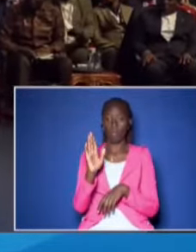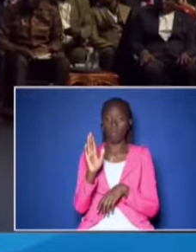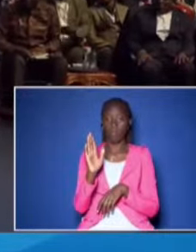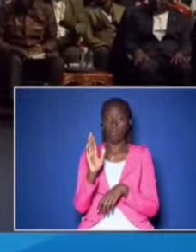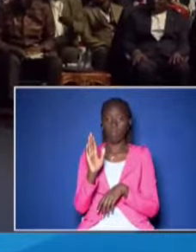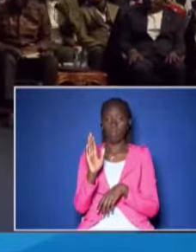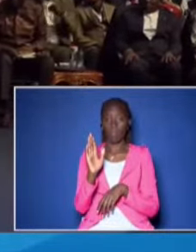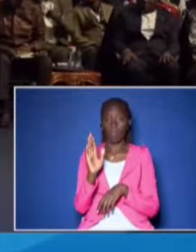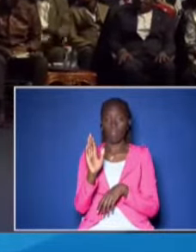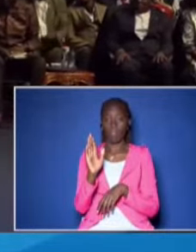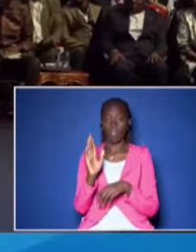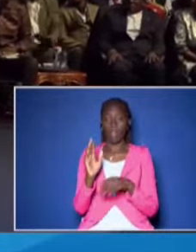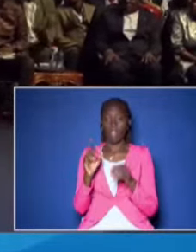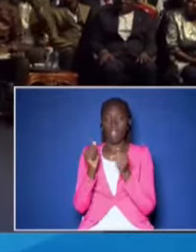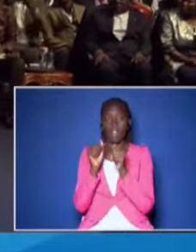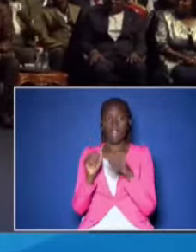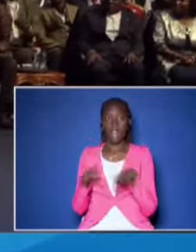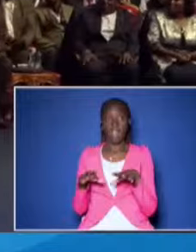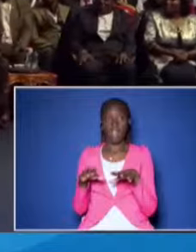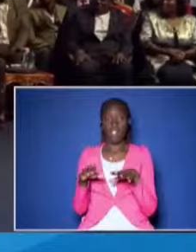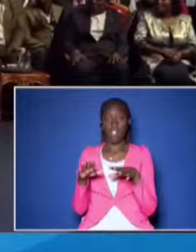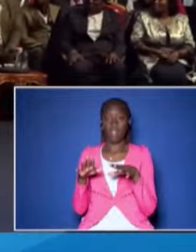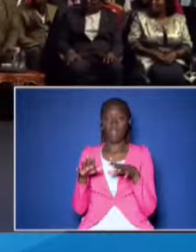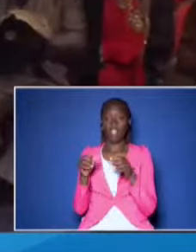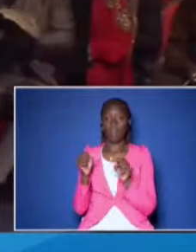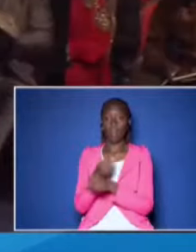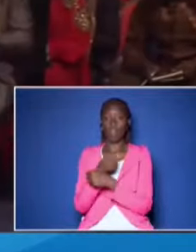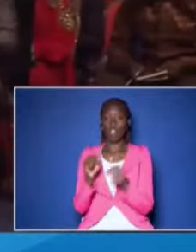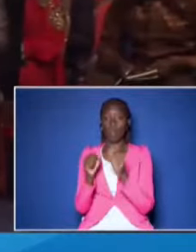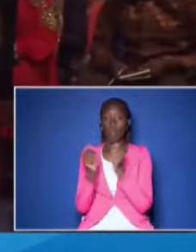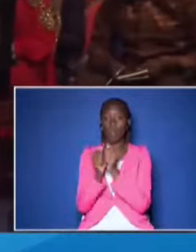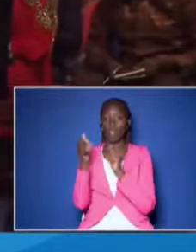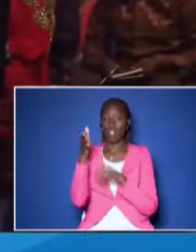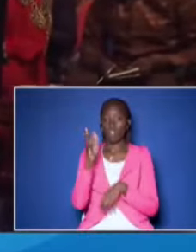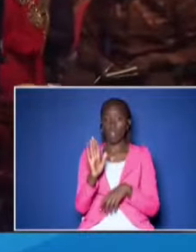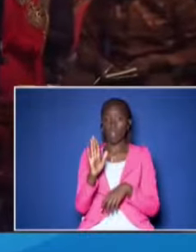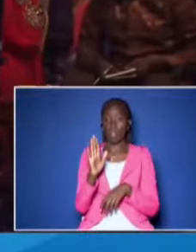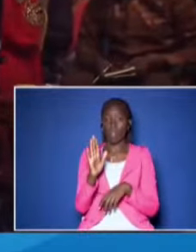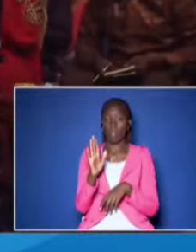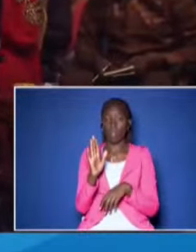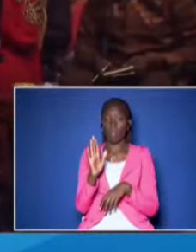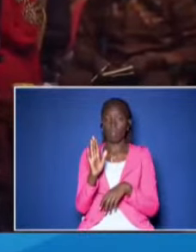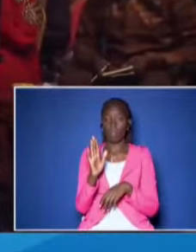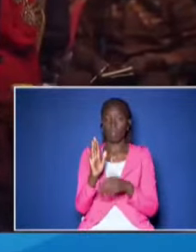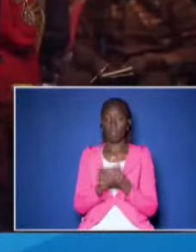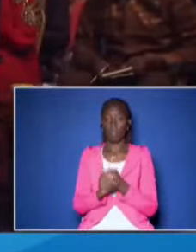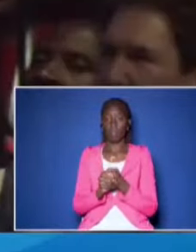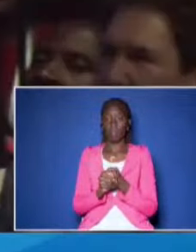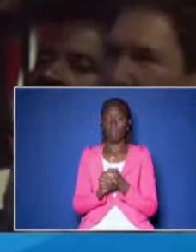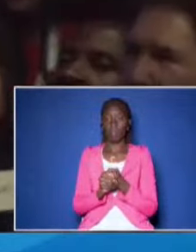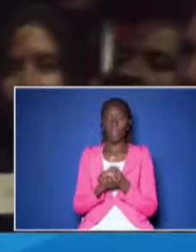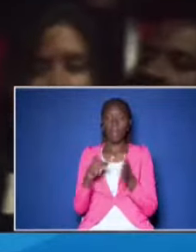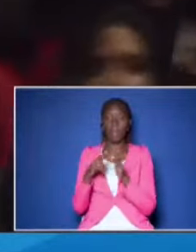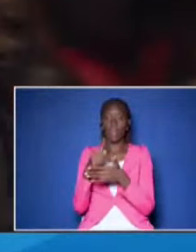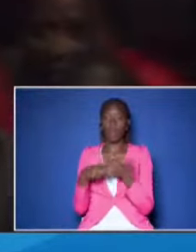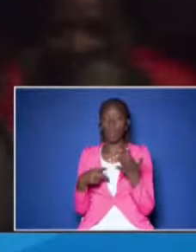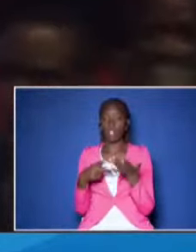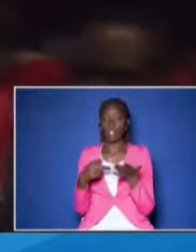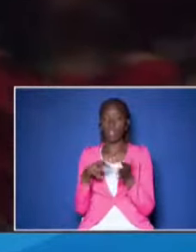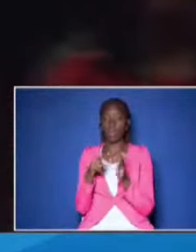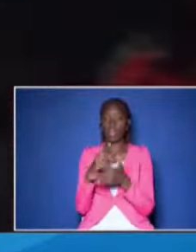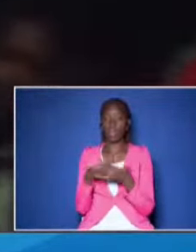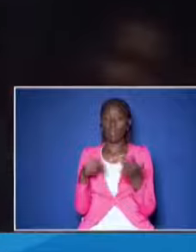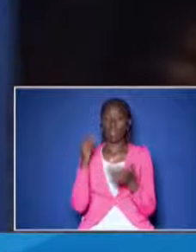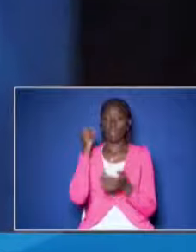God nothing is impossible with God means he needs a